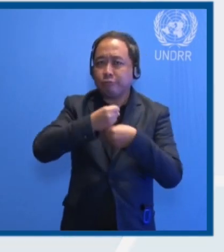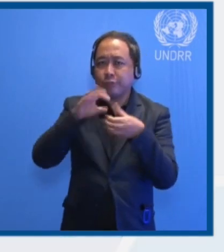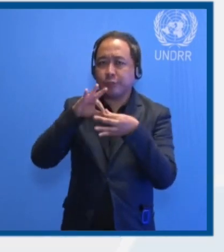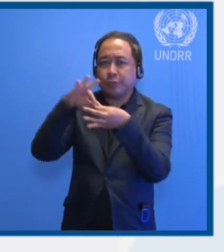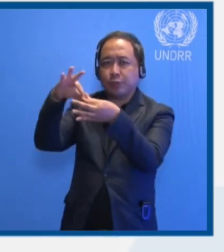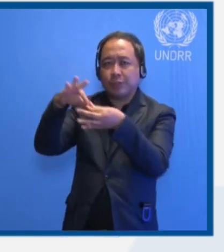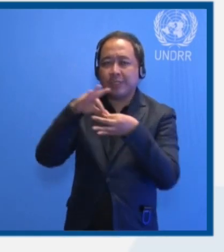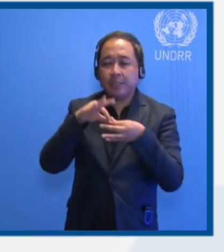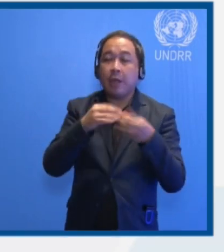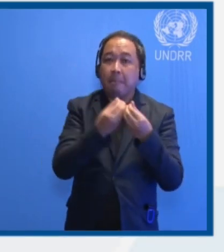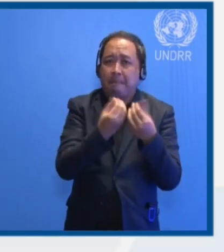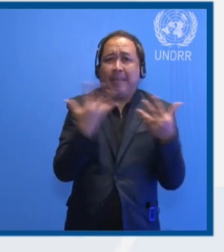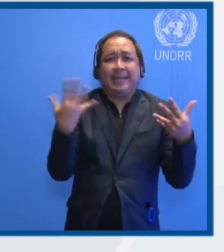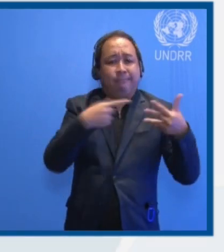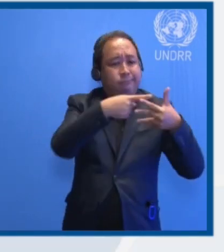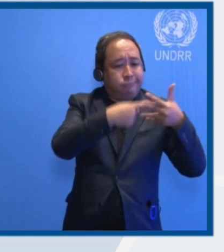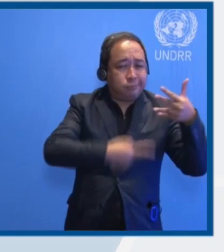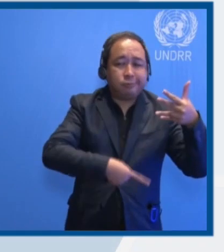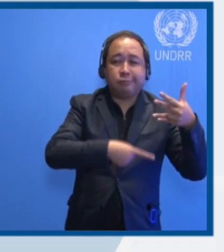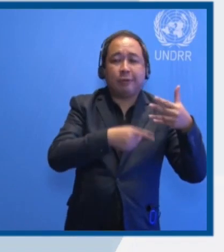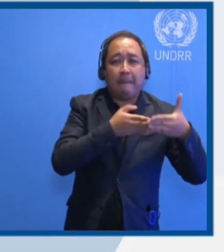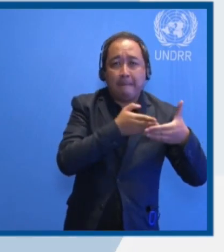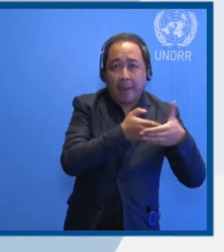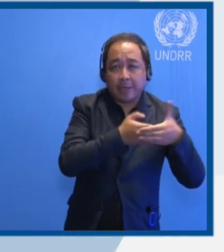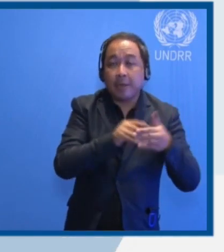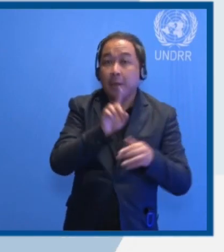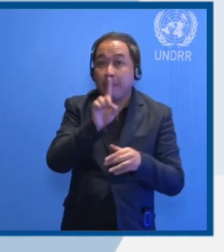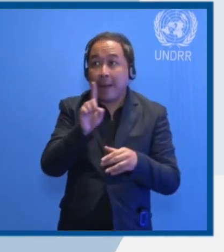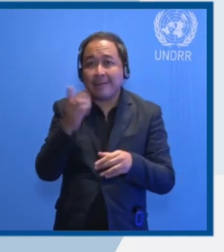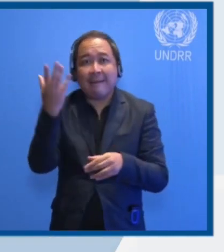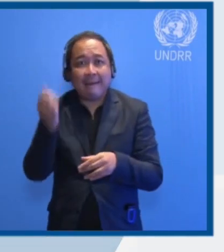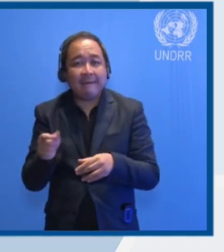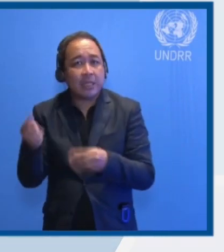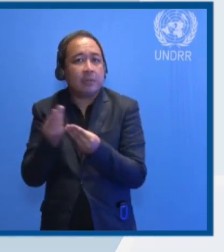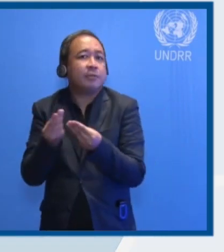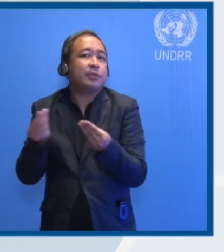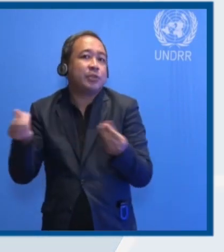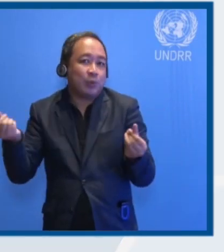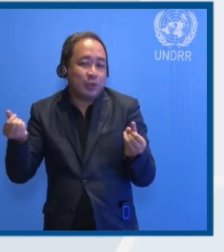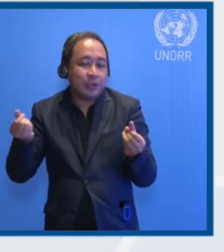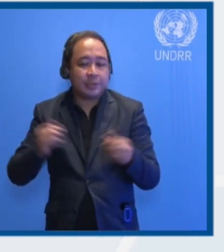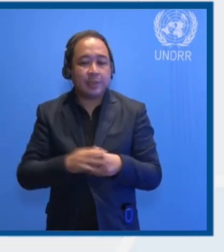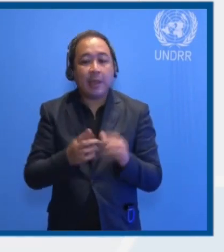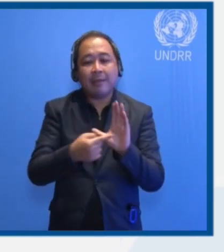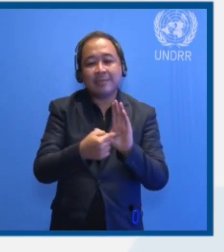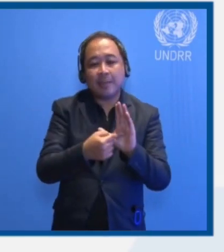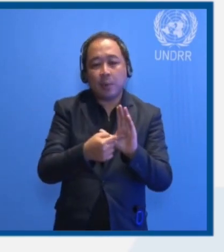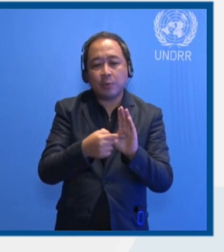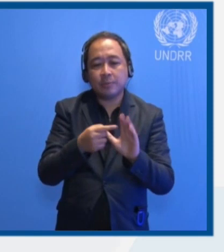but at the same time, there have been a number of solutions suggested, including insurance de-risking